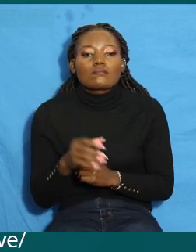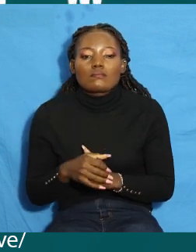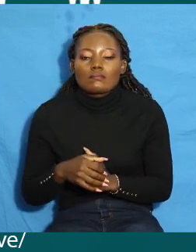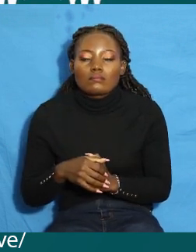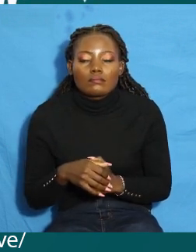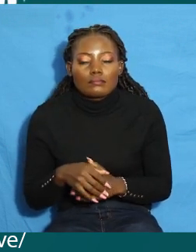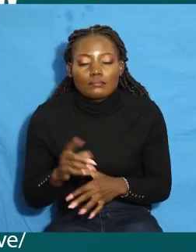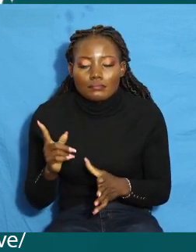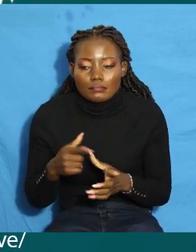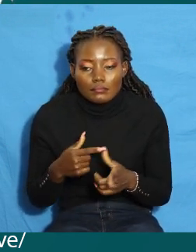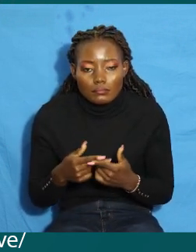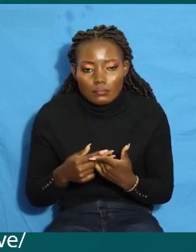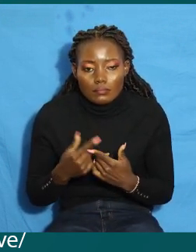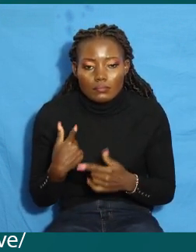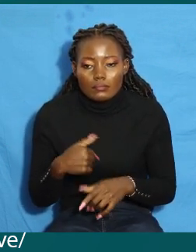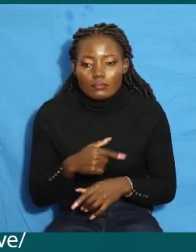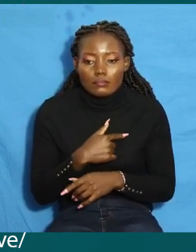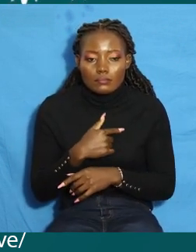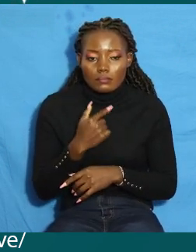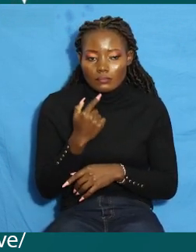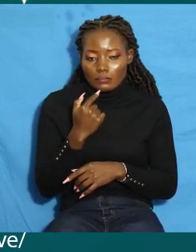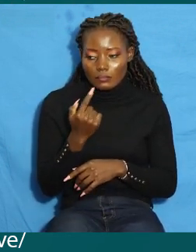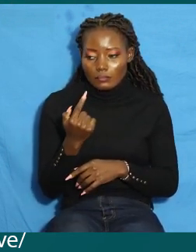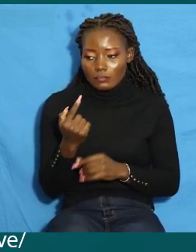and we will assume that